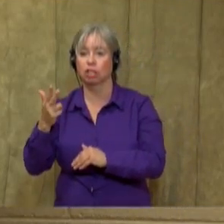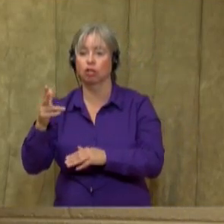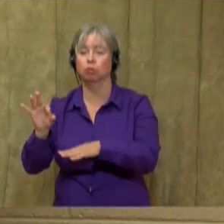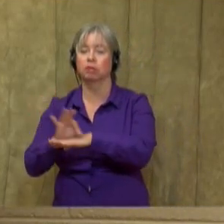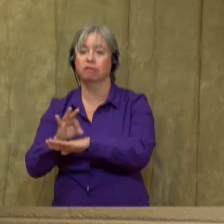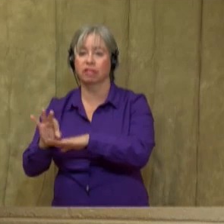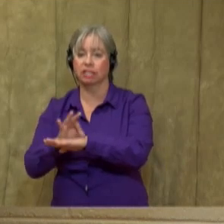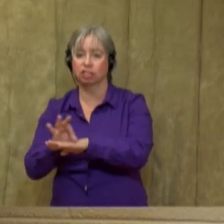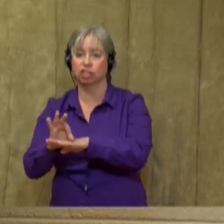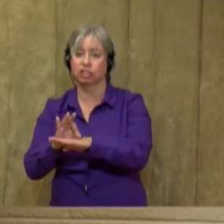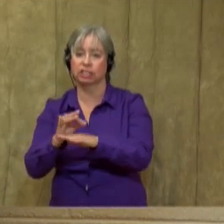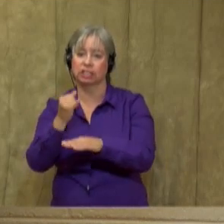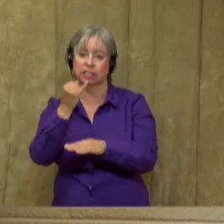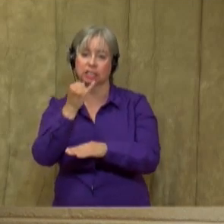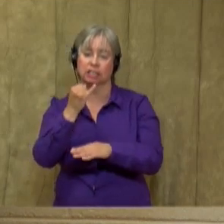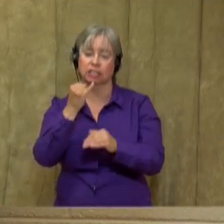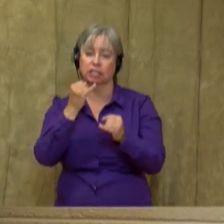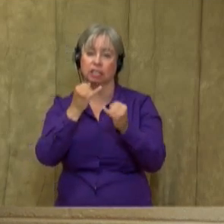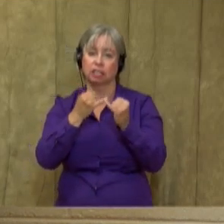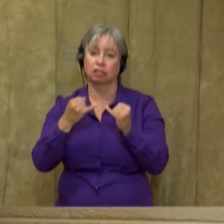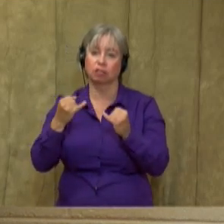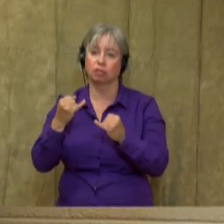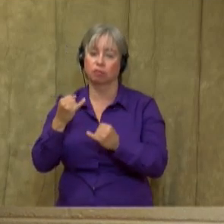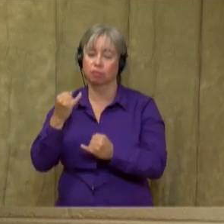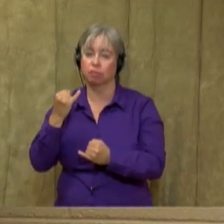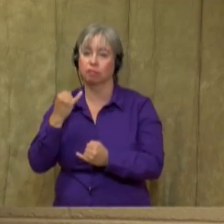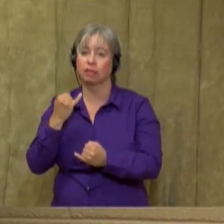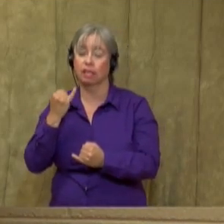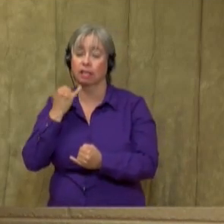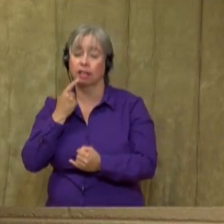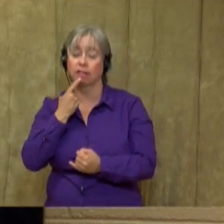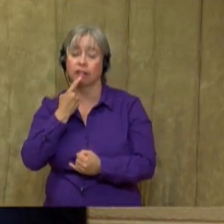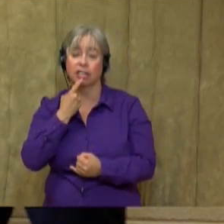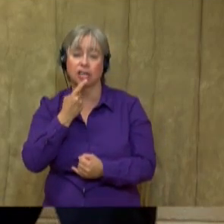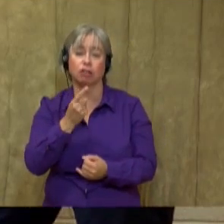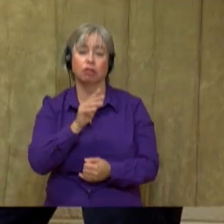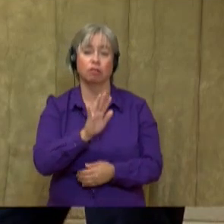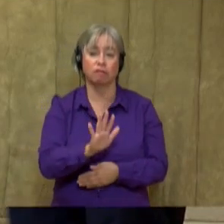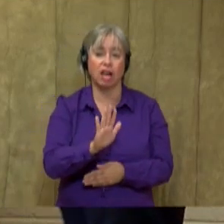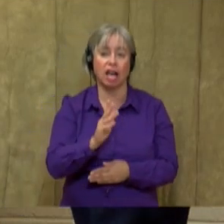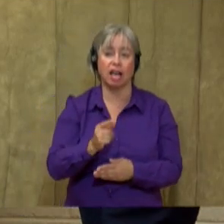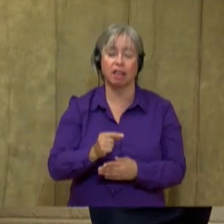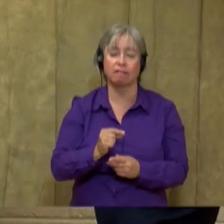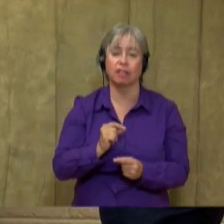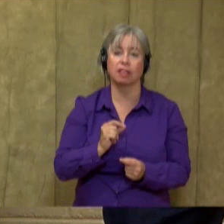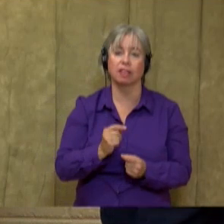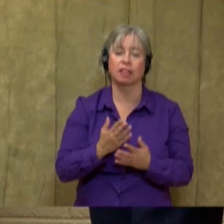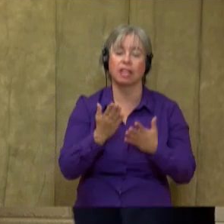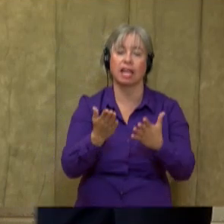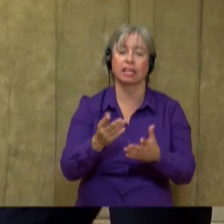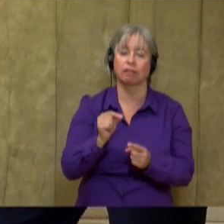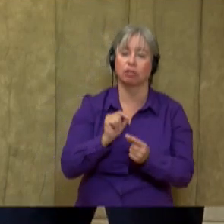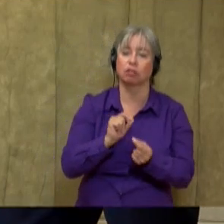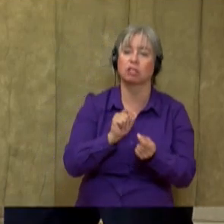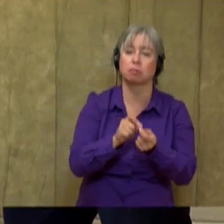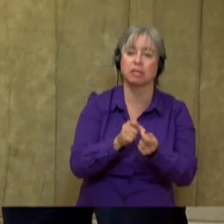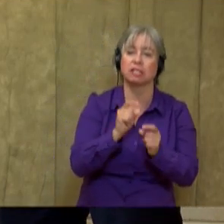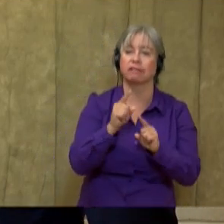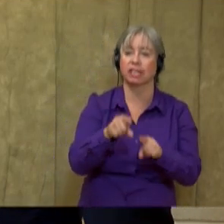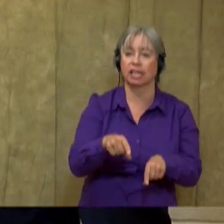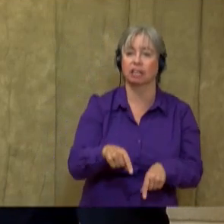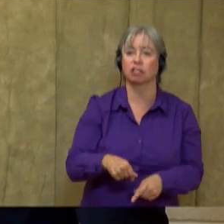you're going to get one answer. If I gave you 5, you're going to get a specific answer for that particular